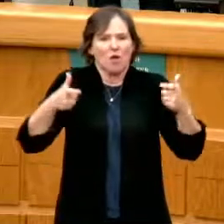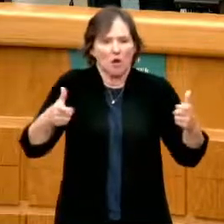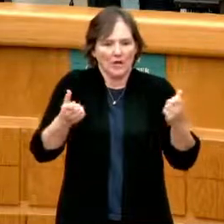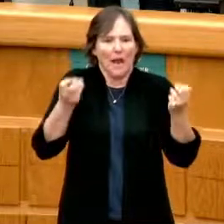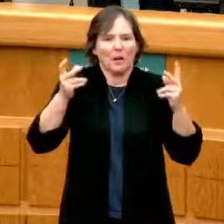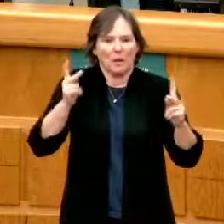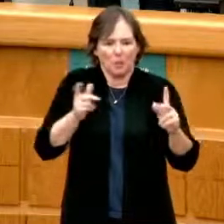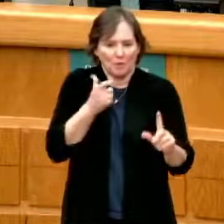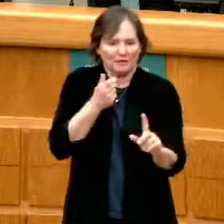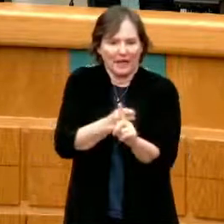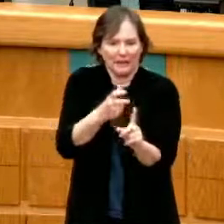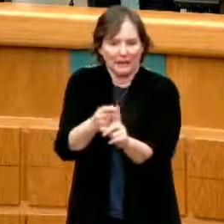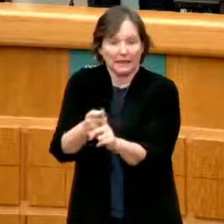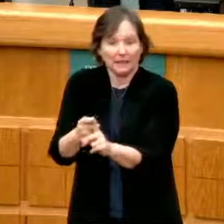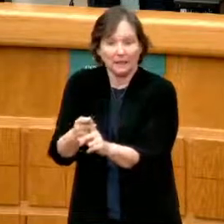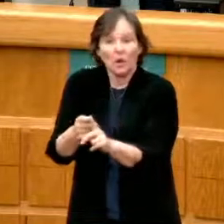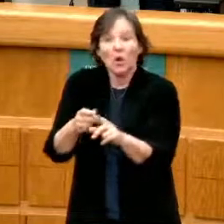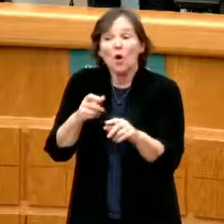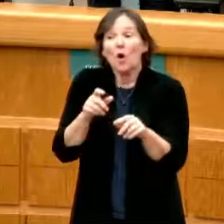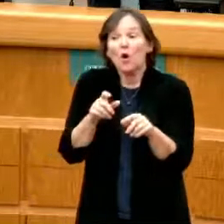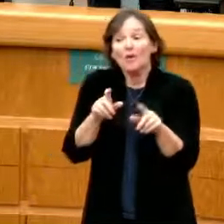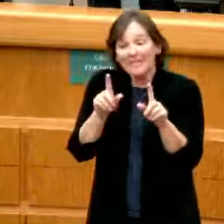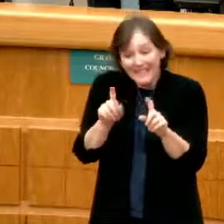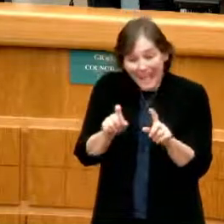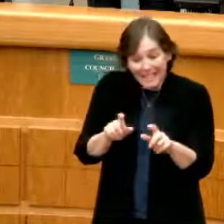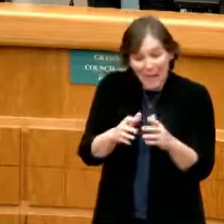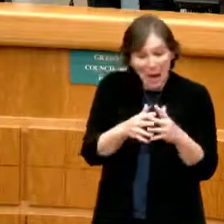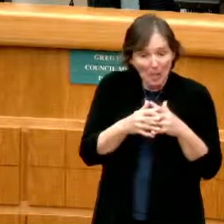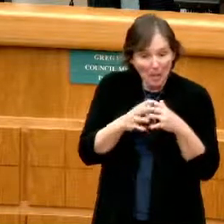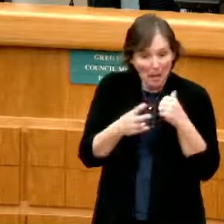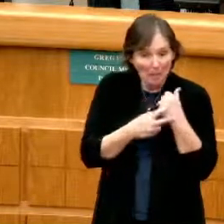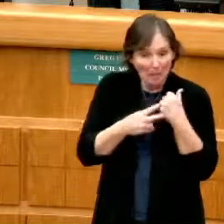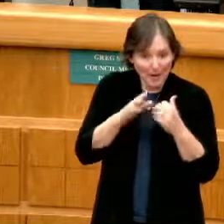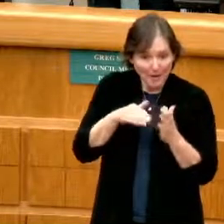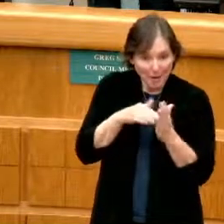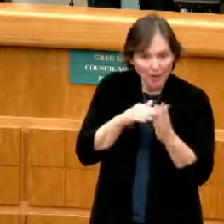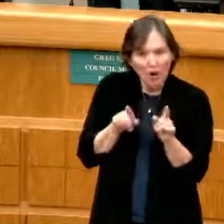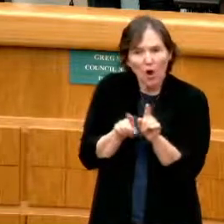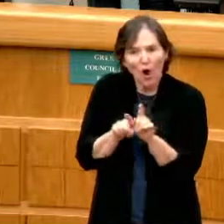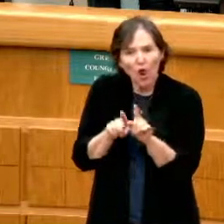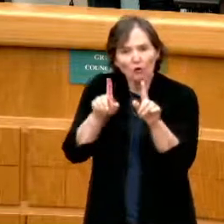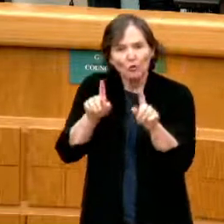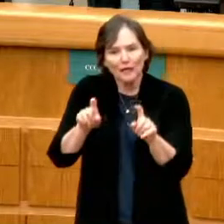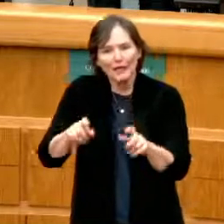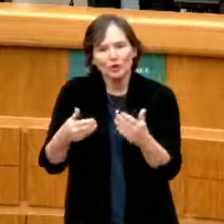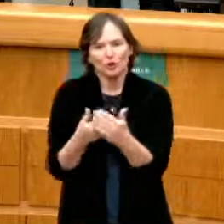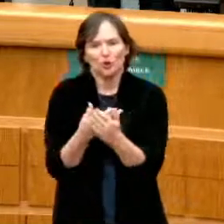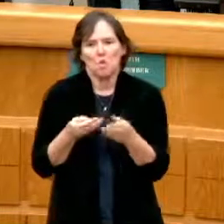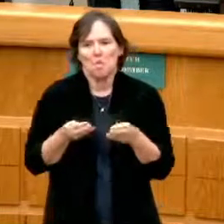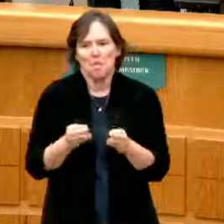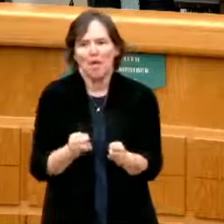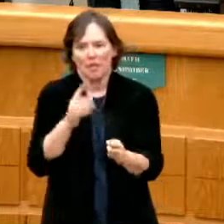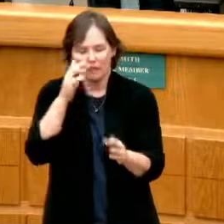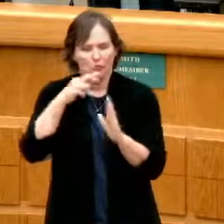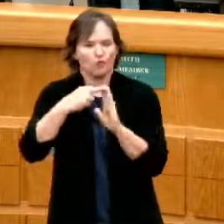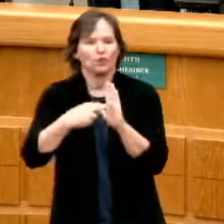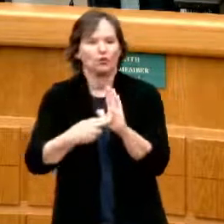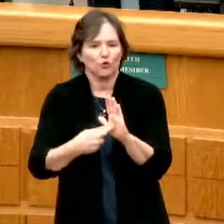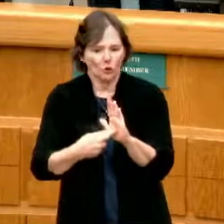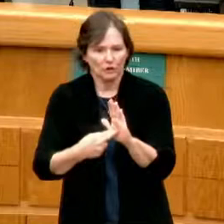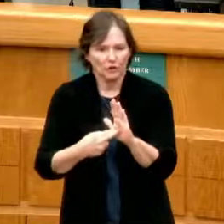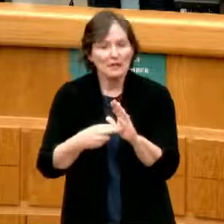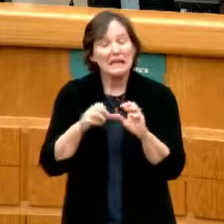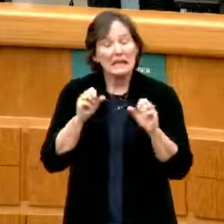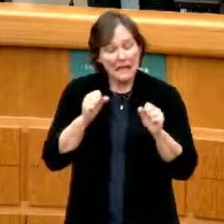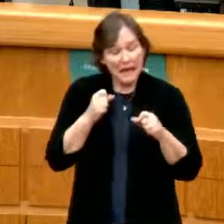we tested a new method. How does it work when we pre-register and when we use a call center? And it can work very